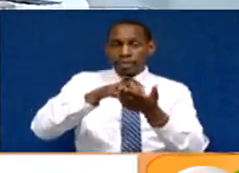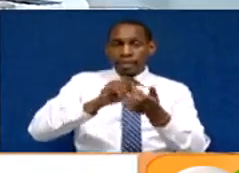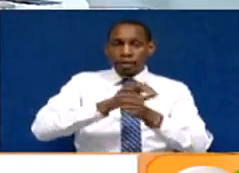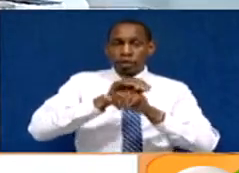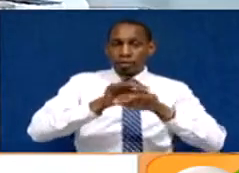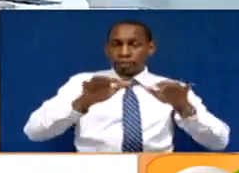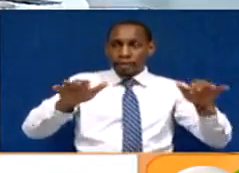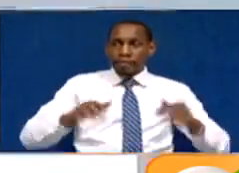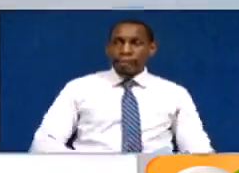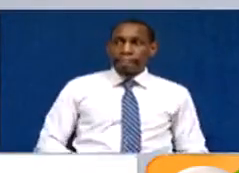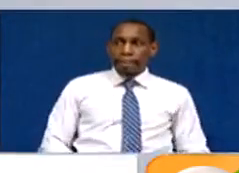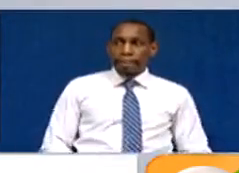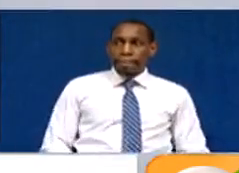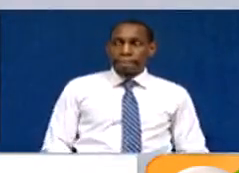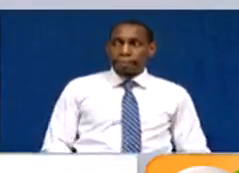pandemic.